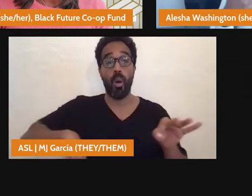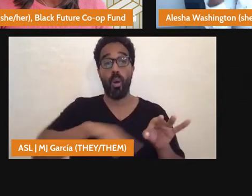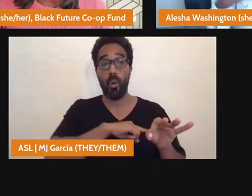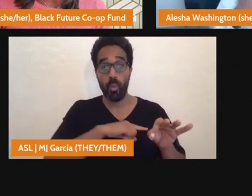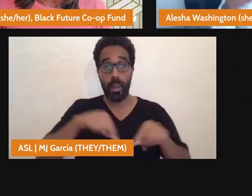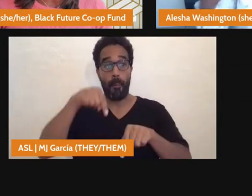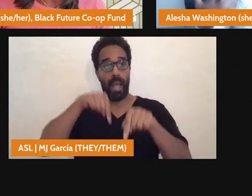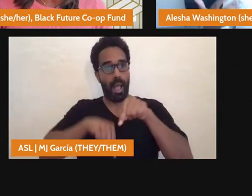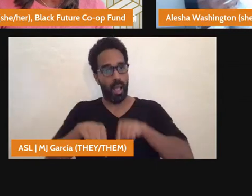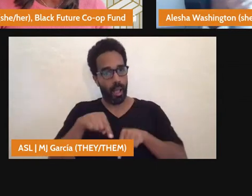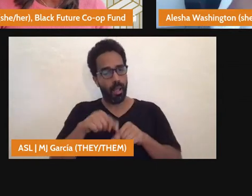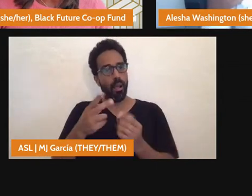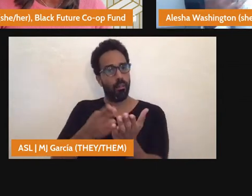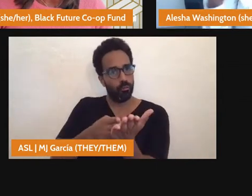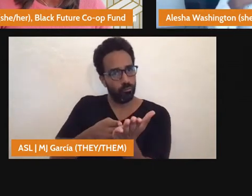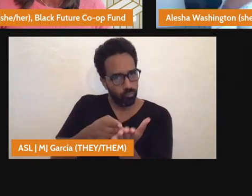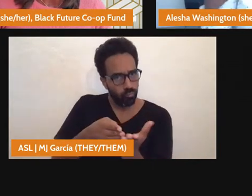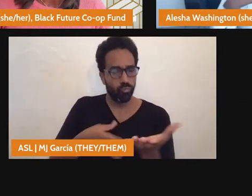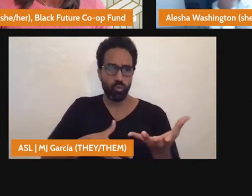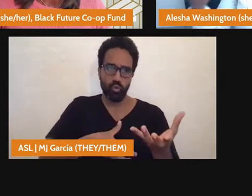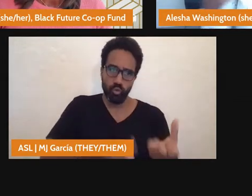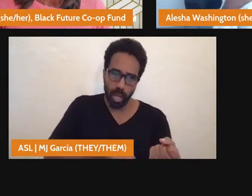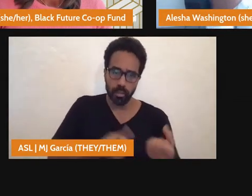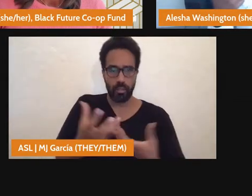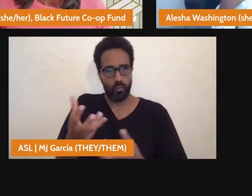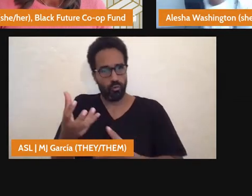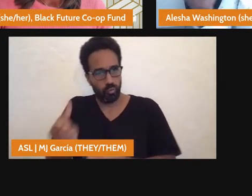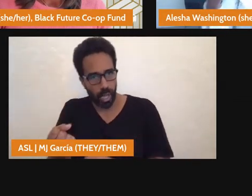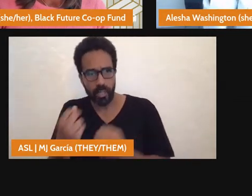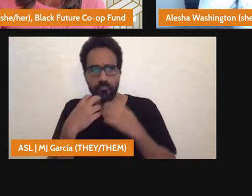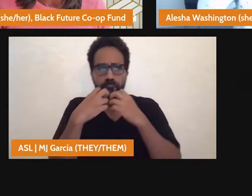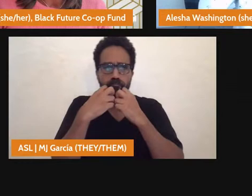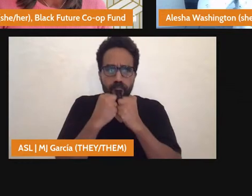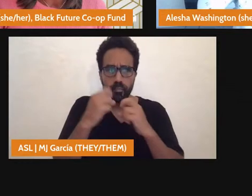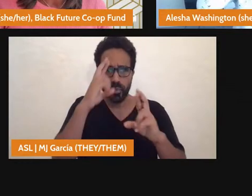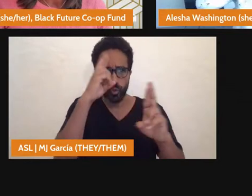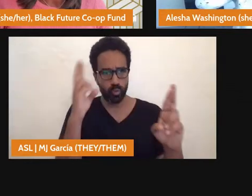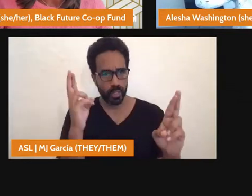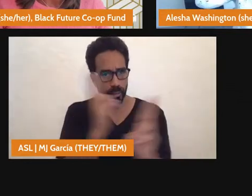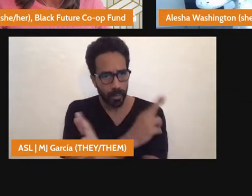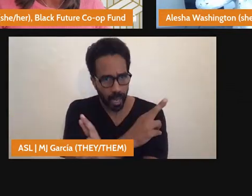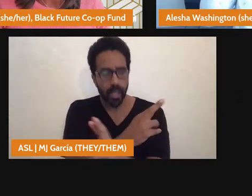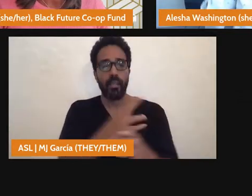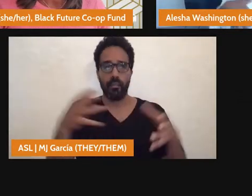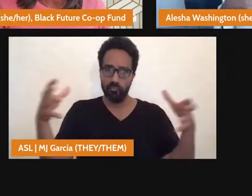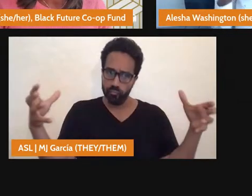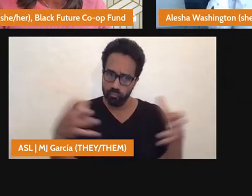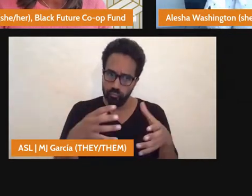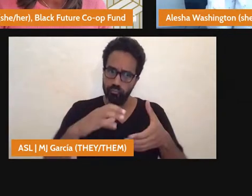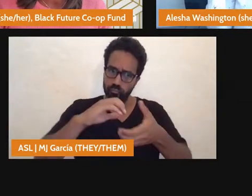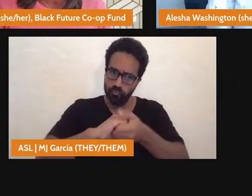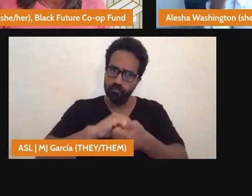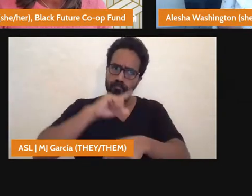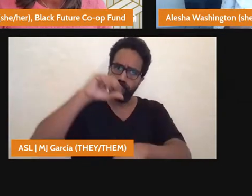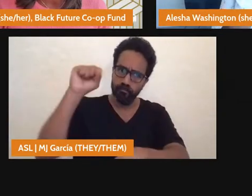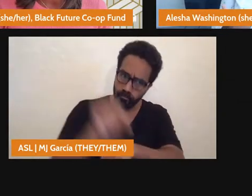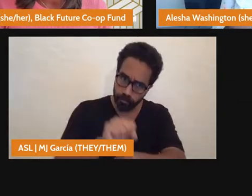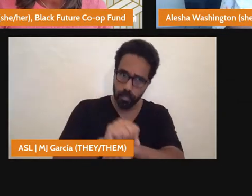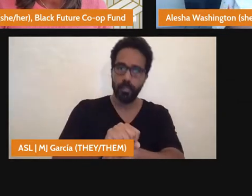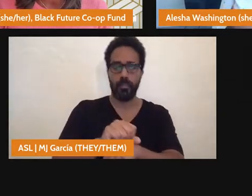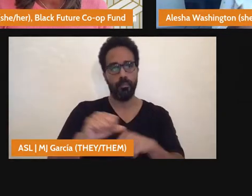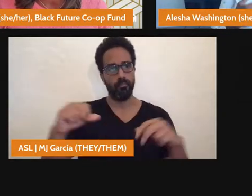disagree, we are doing it from a place of trust and care and respect for what we're both bringing to the table, right? So from